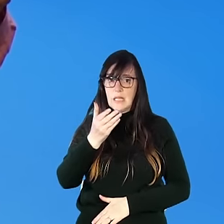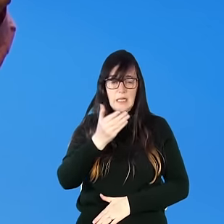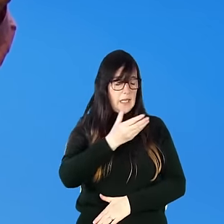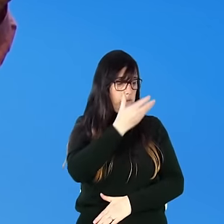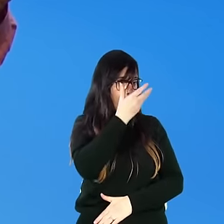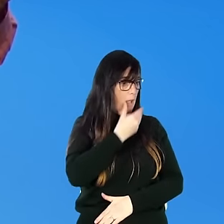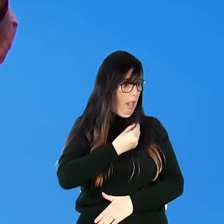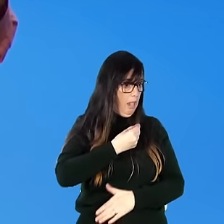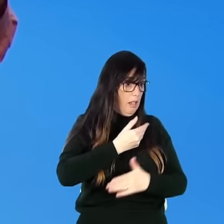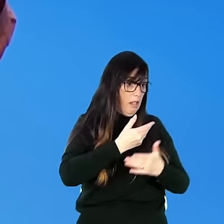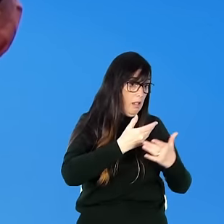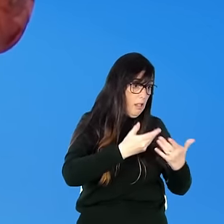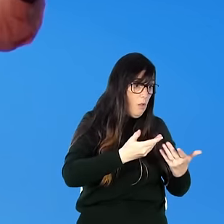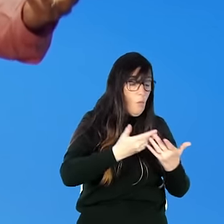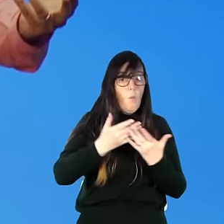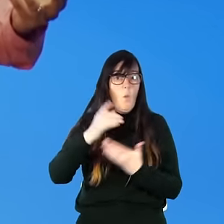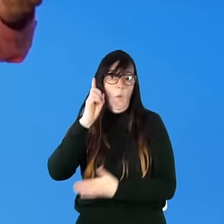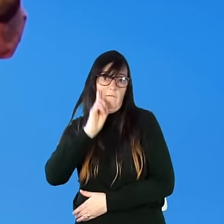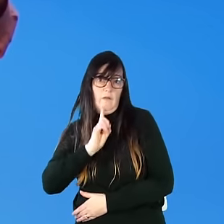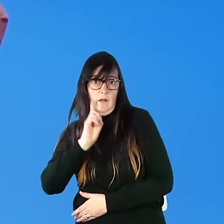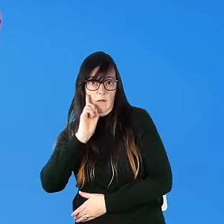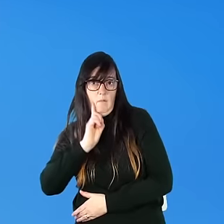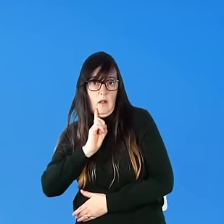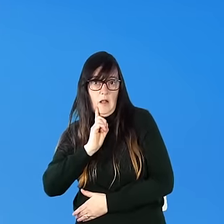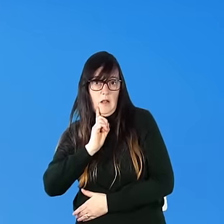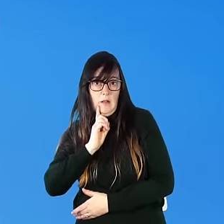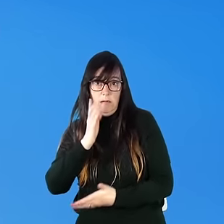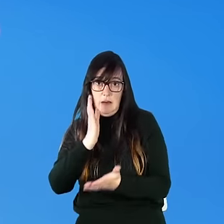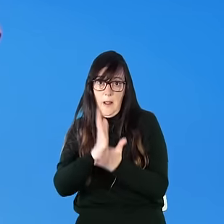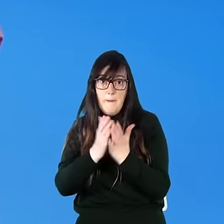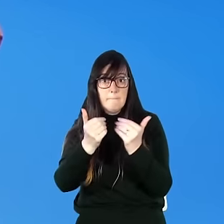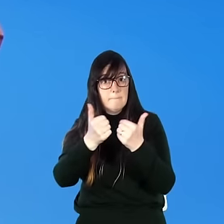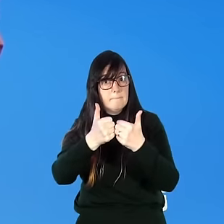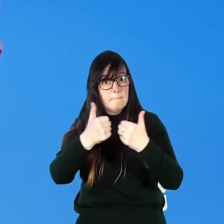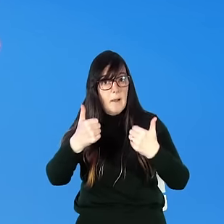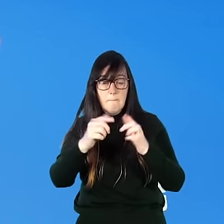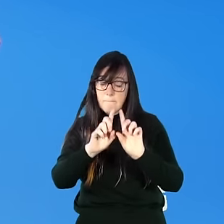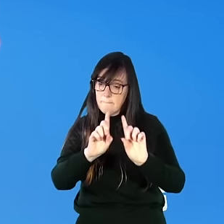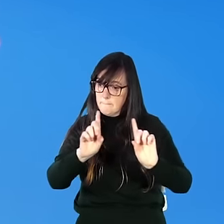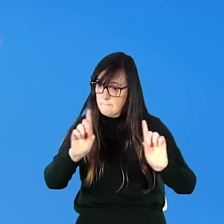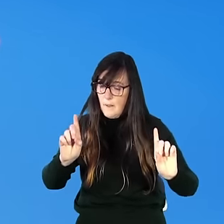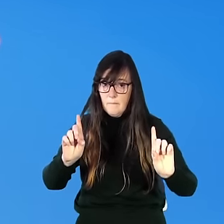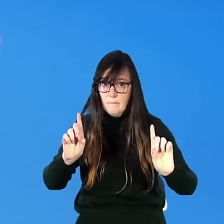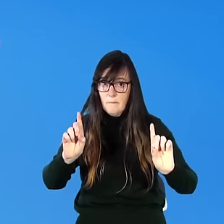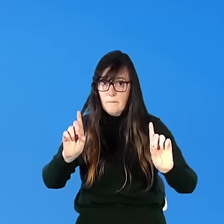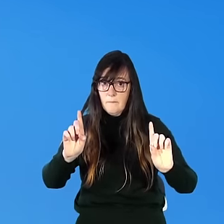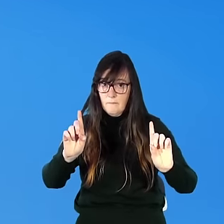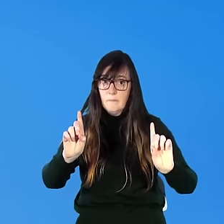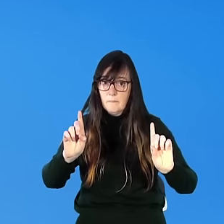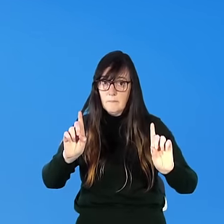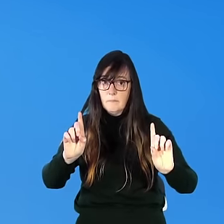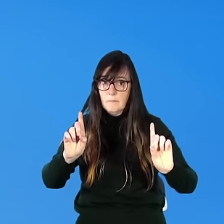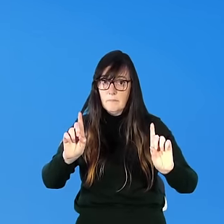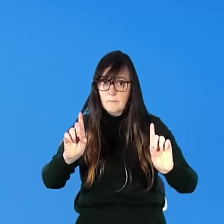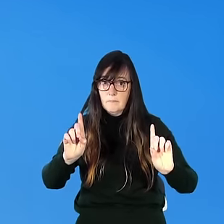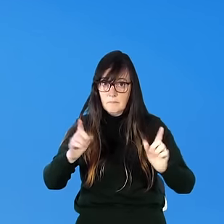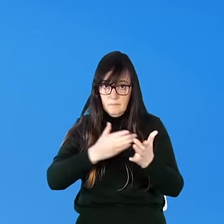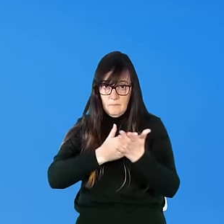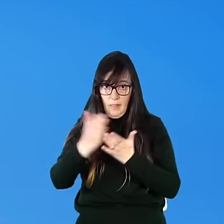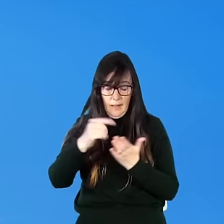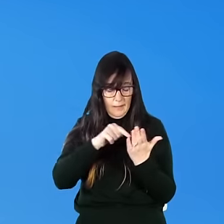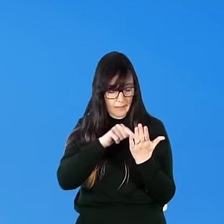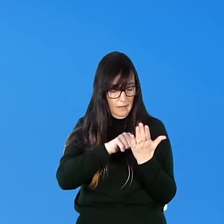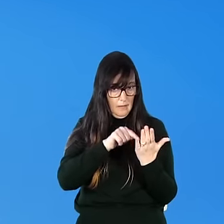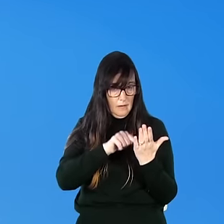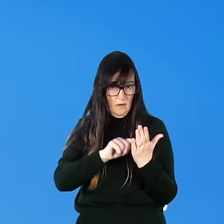femaleness, two definite and distinct biological sexes presented plainly on the first